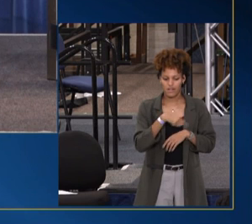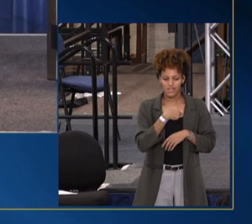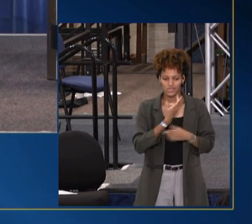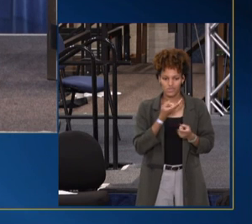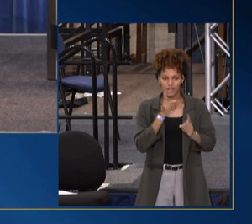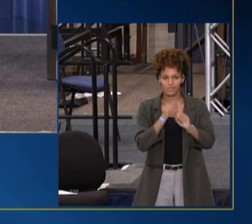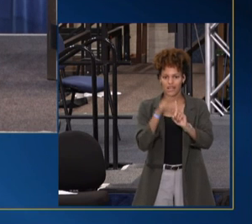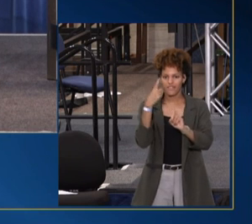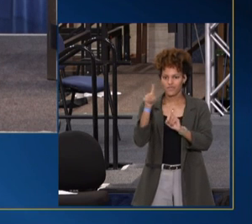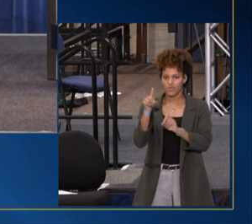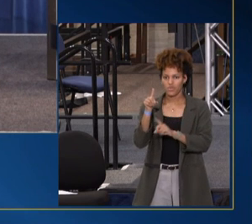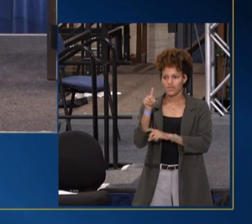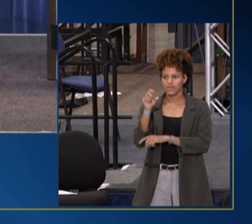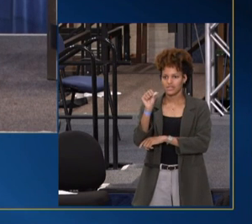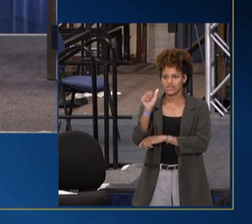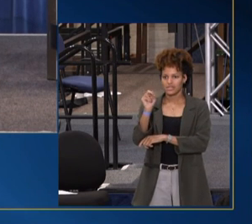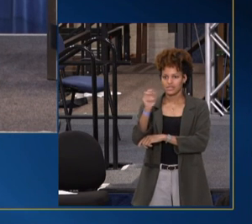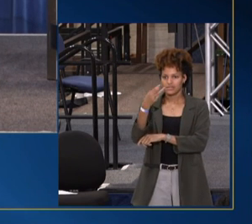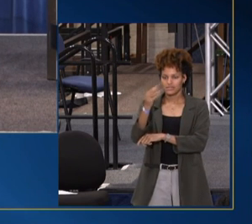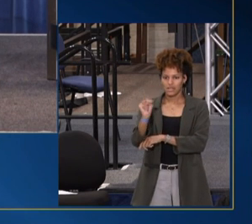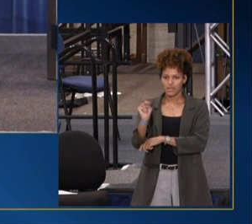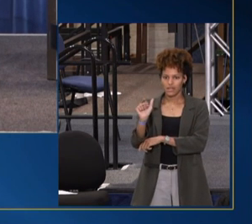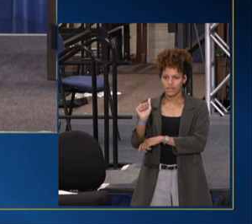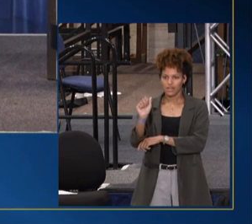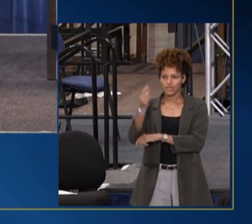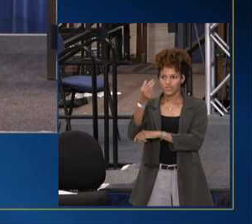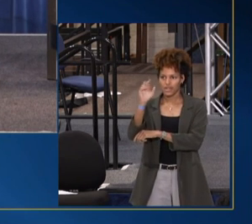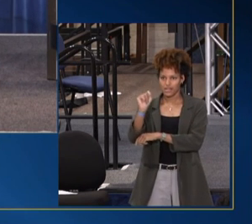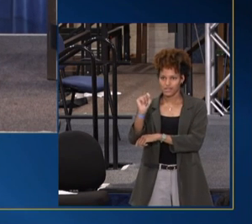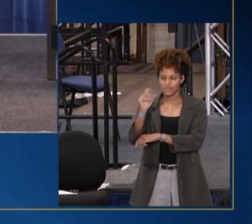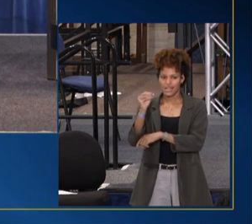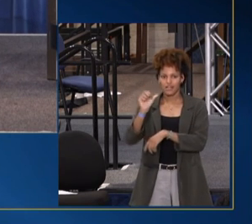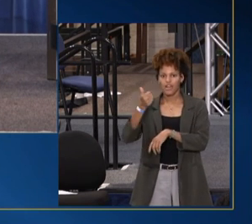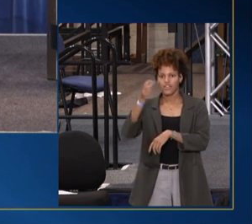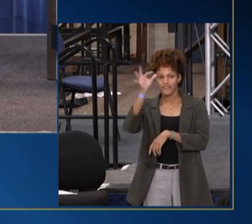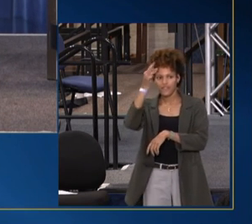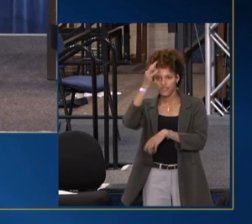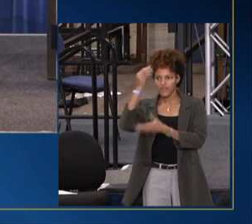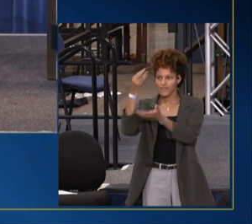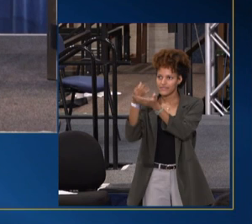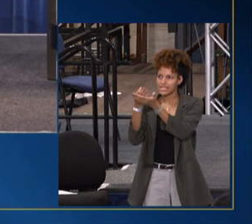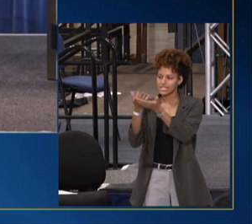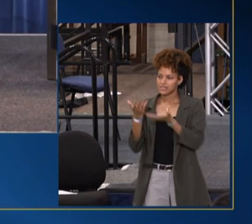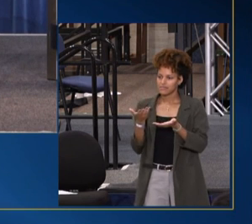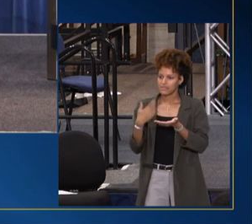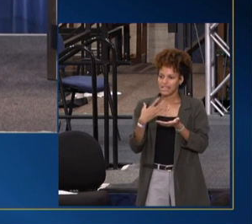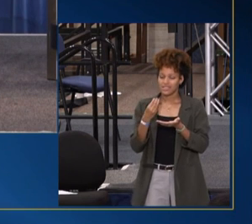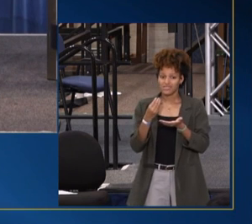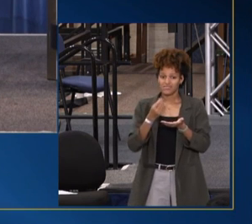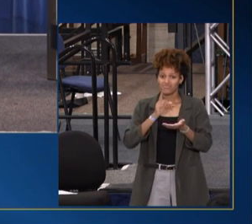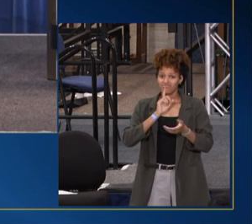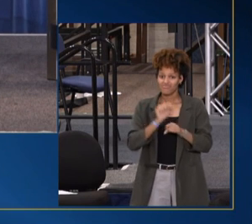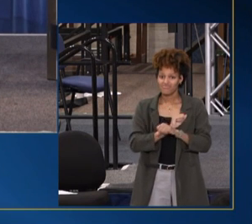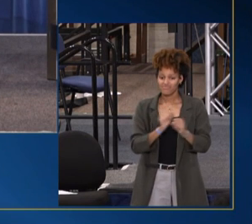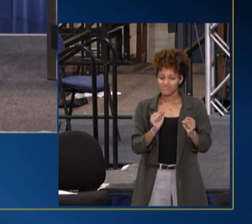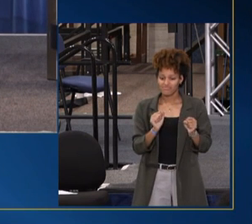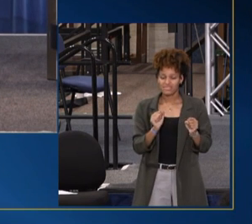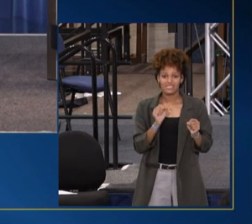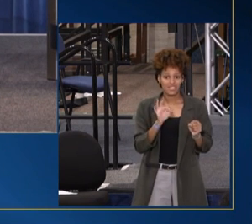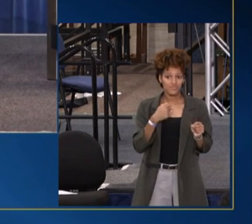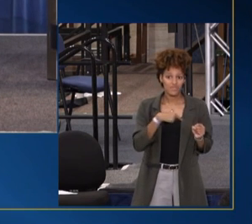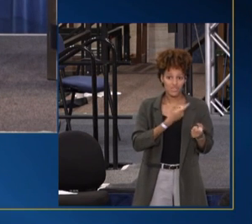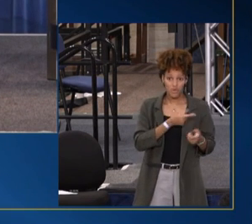apply for a SAMHSA grant? What is needed for us to apply for other federal funding? And the reality is that even if we